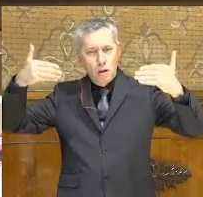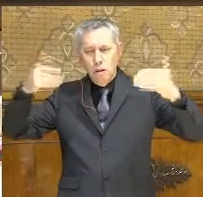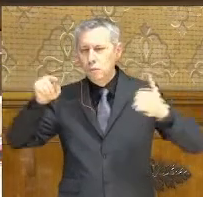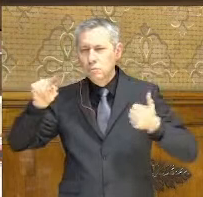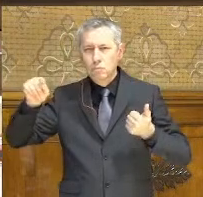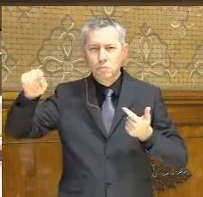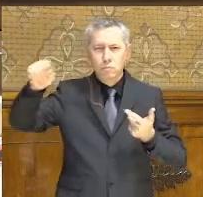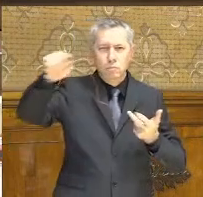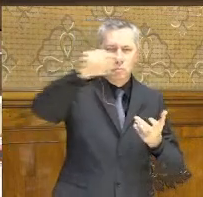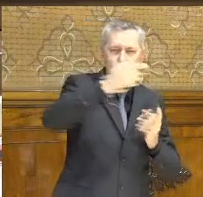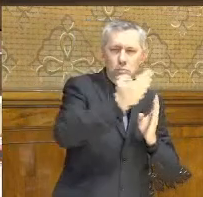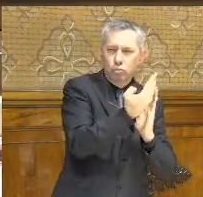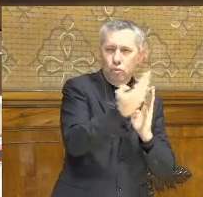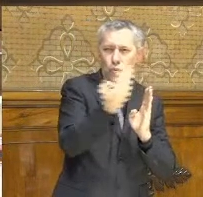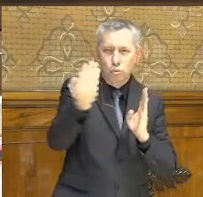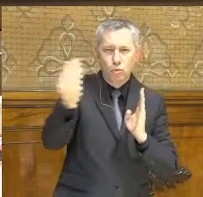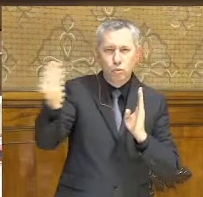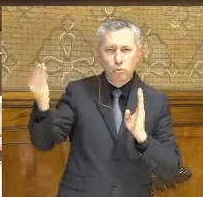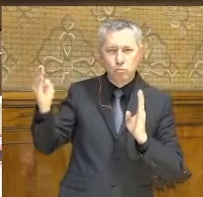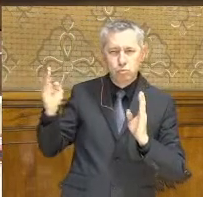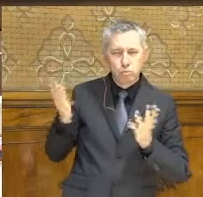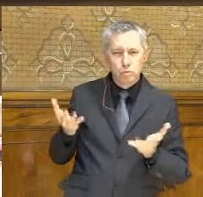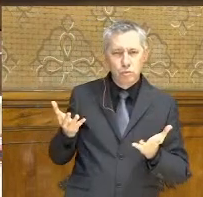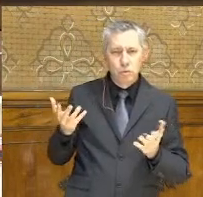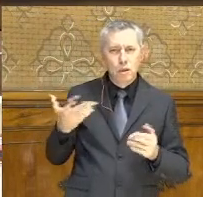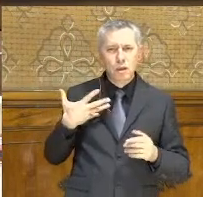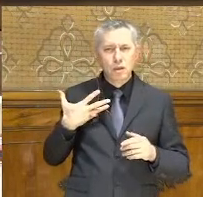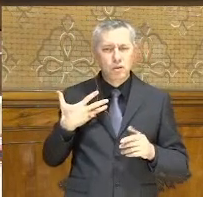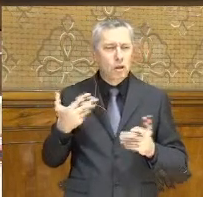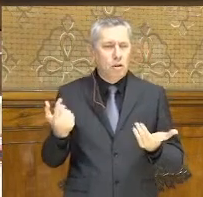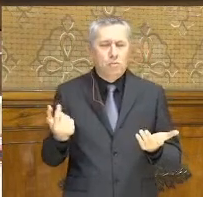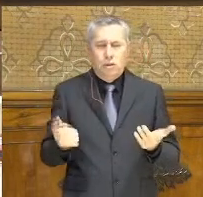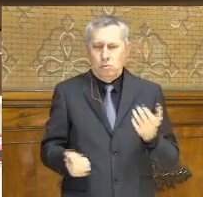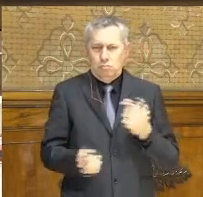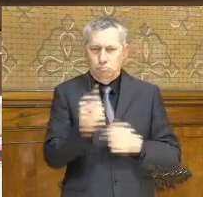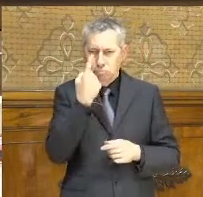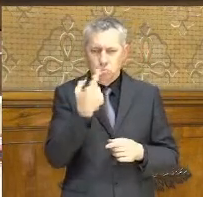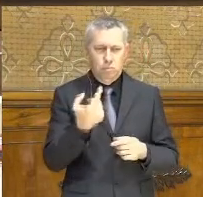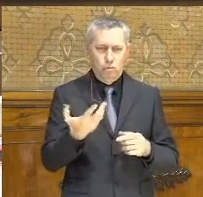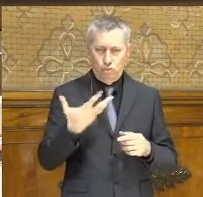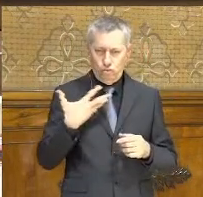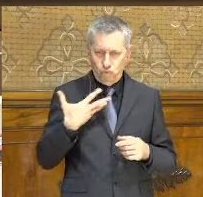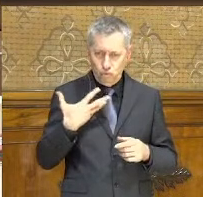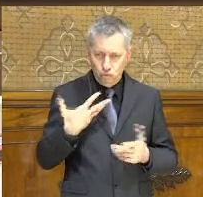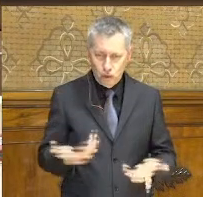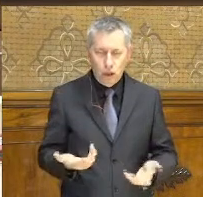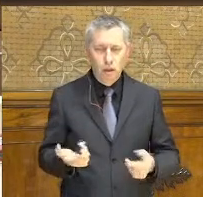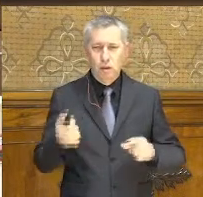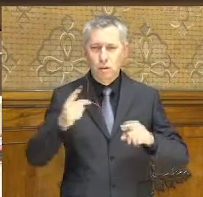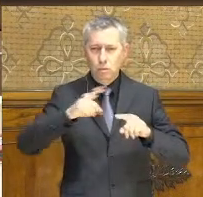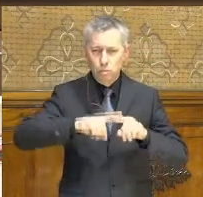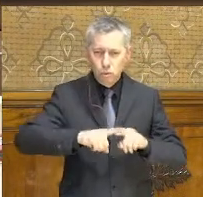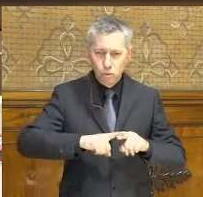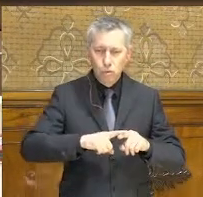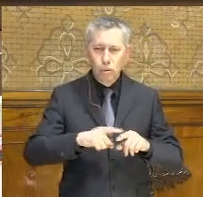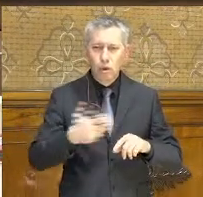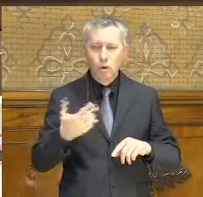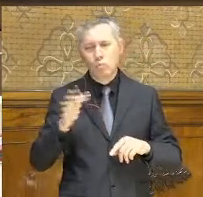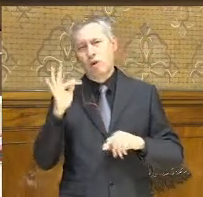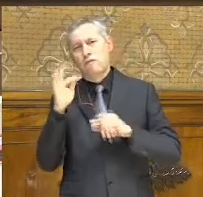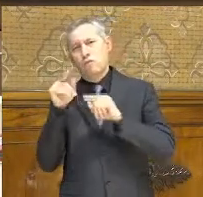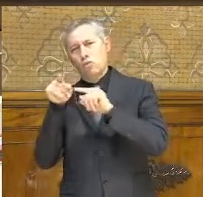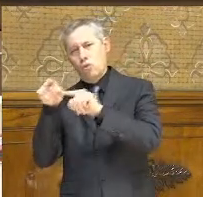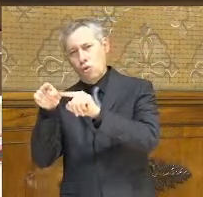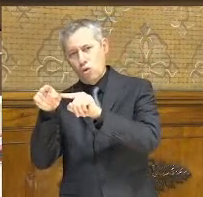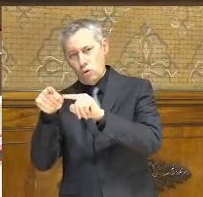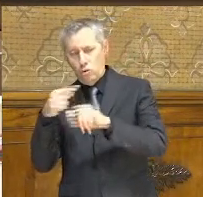are making an event in the Foucauldian or Derridean sense. They're saying, now in our world,